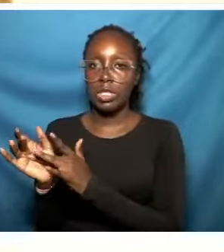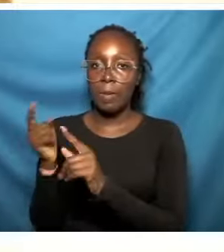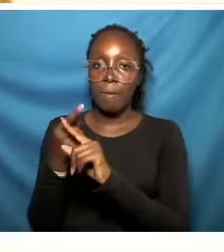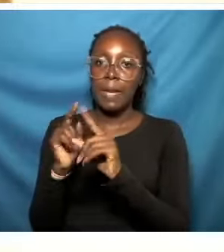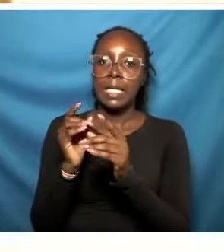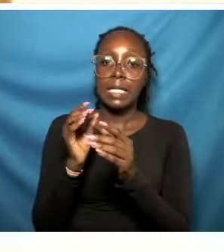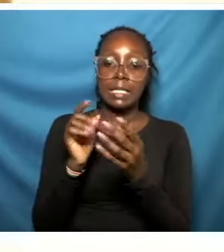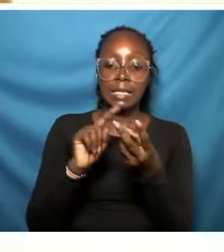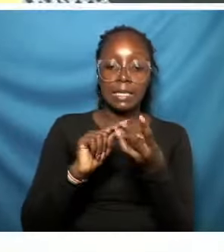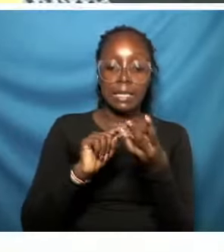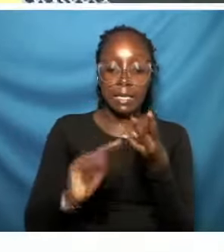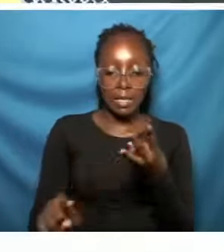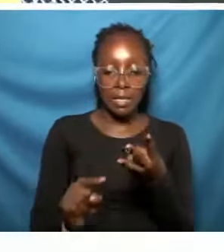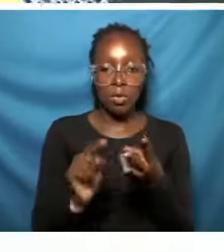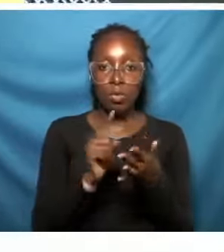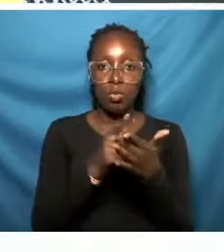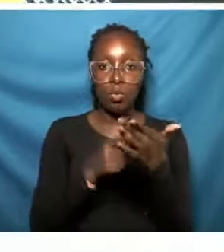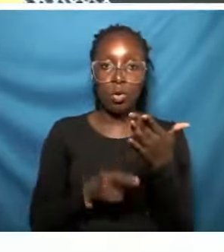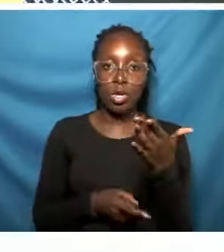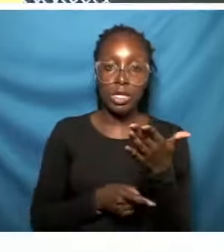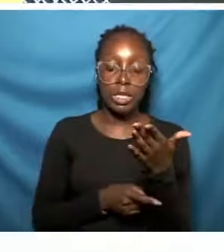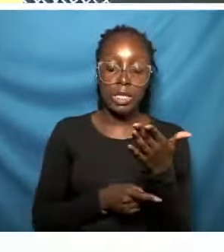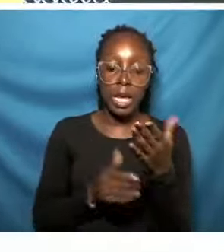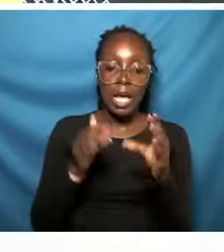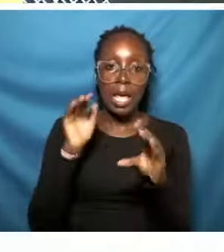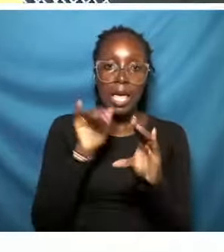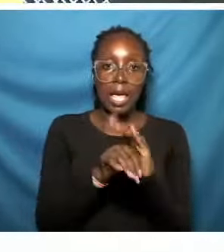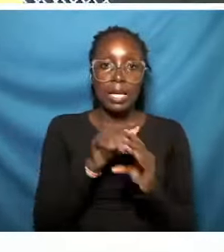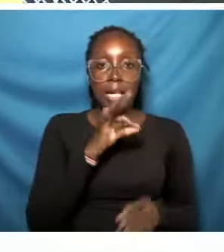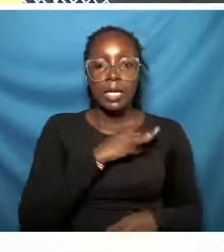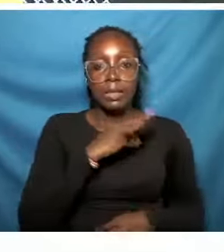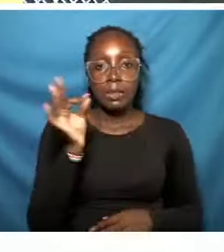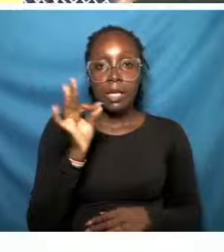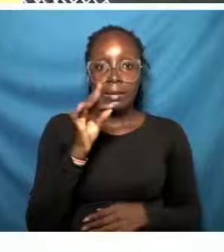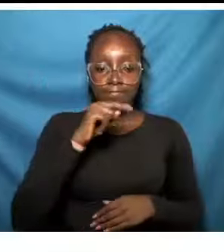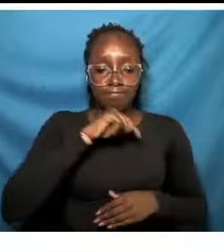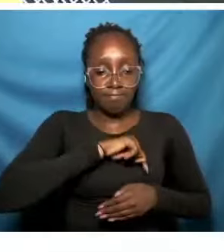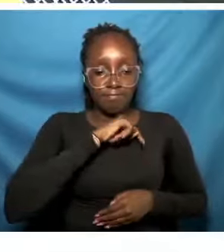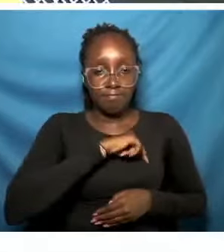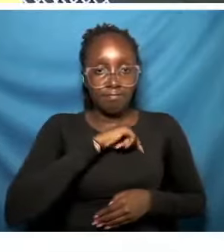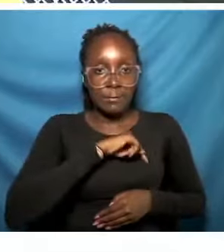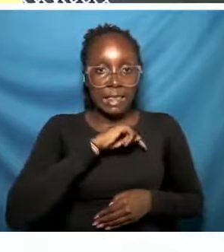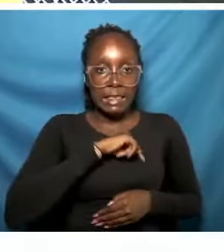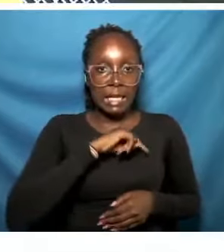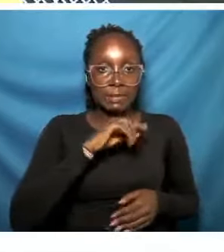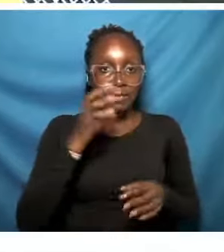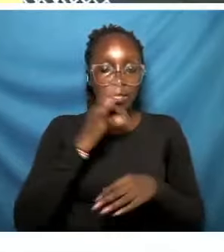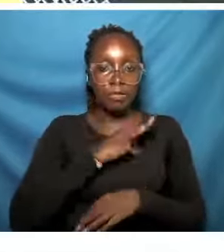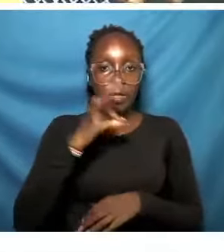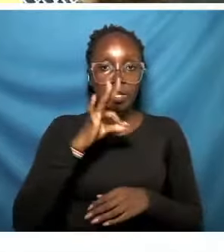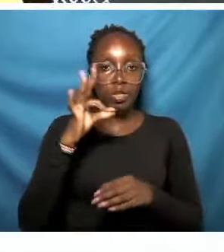there then means inner spiritual transformation, akin to what I'd explained